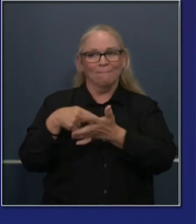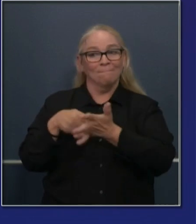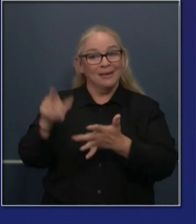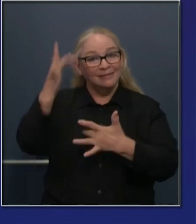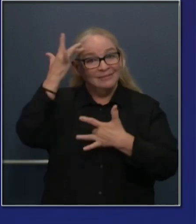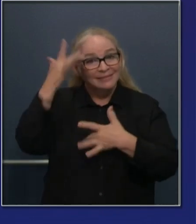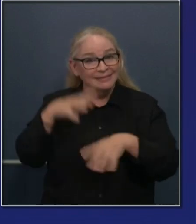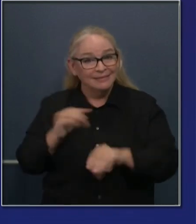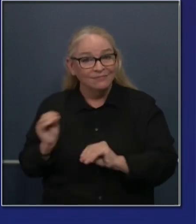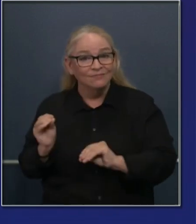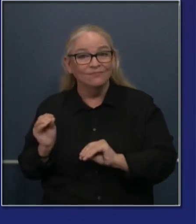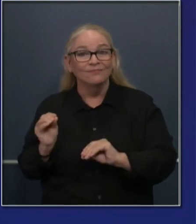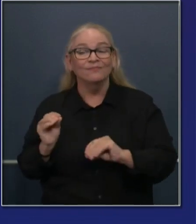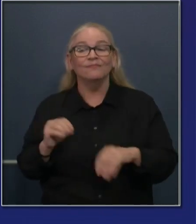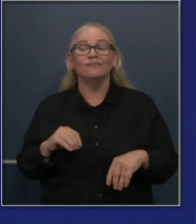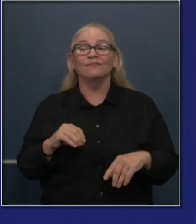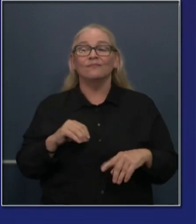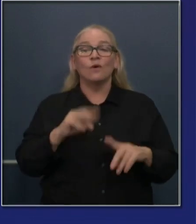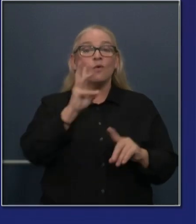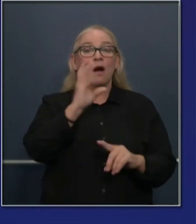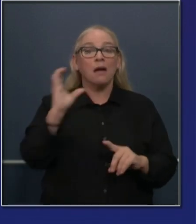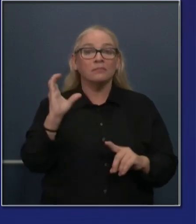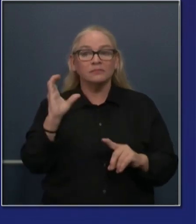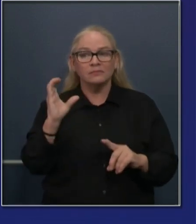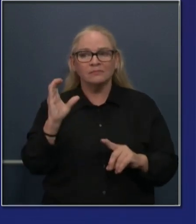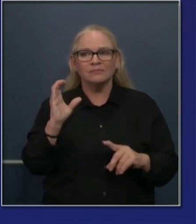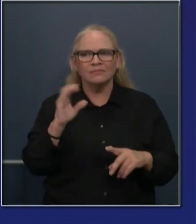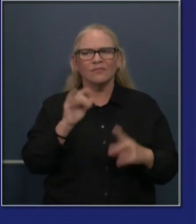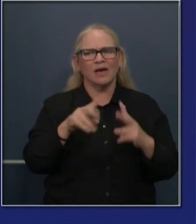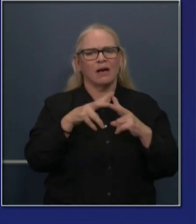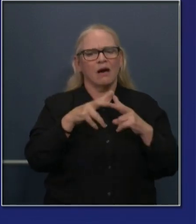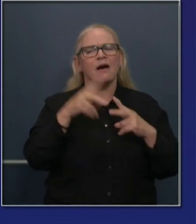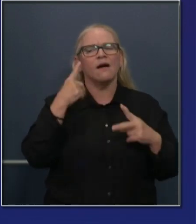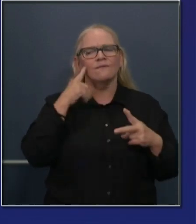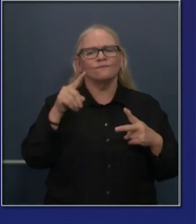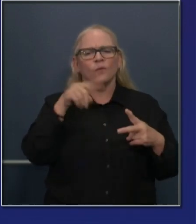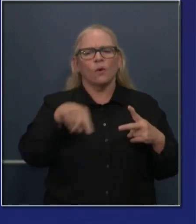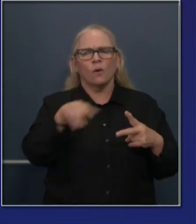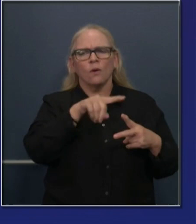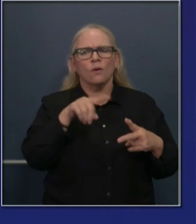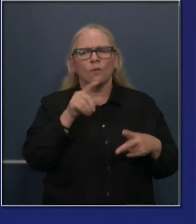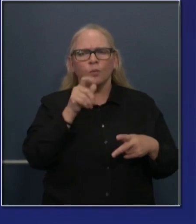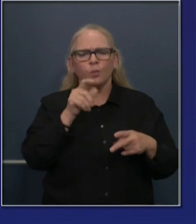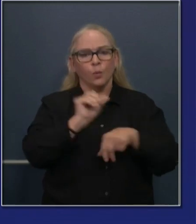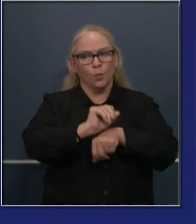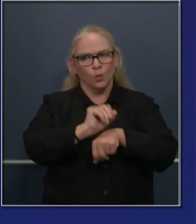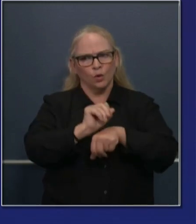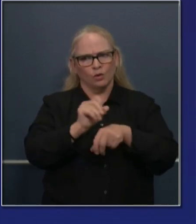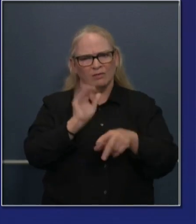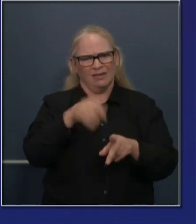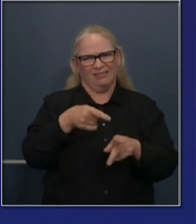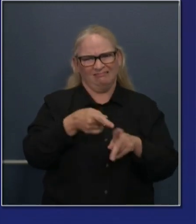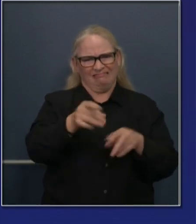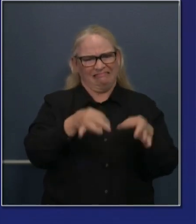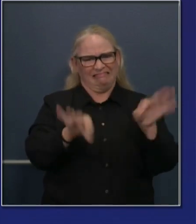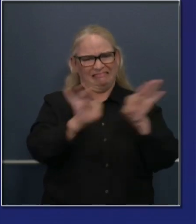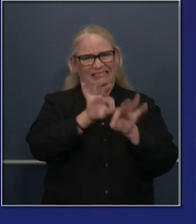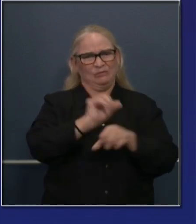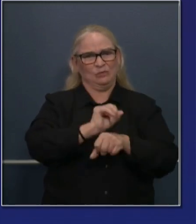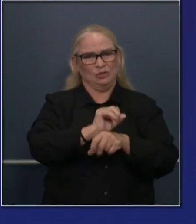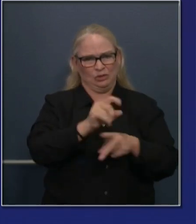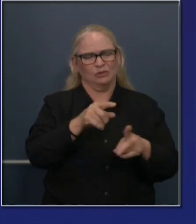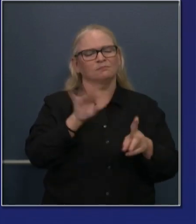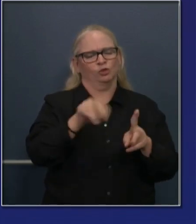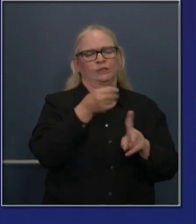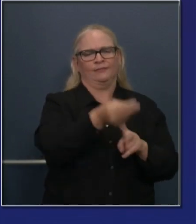workers' comp for at-risk workers. Again, we want to open the economy quickly. People that are feeling sick,